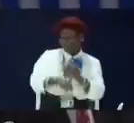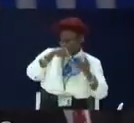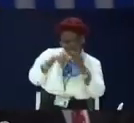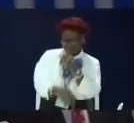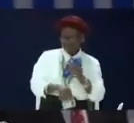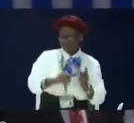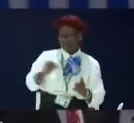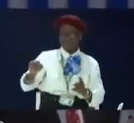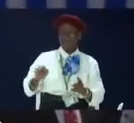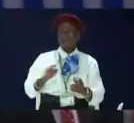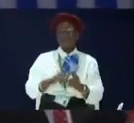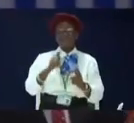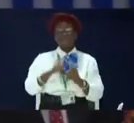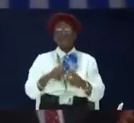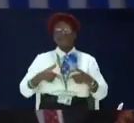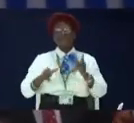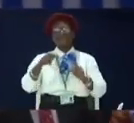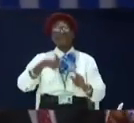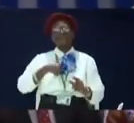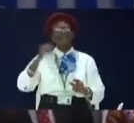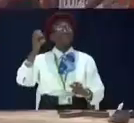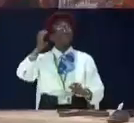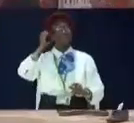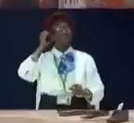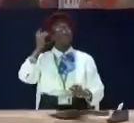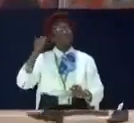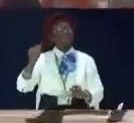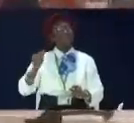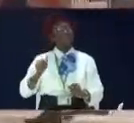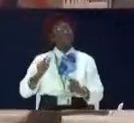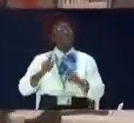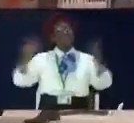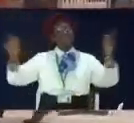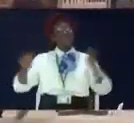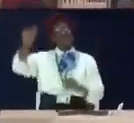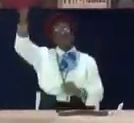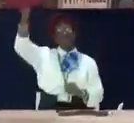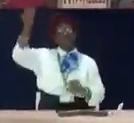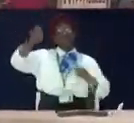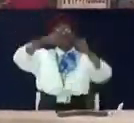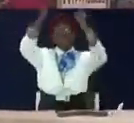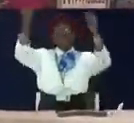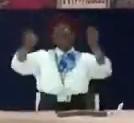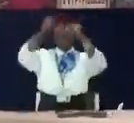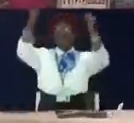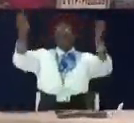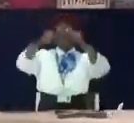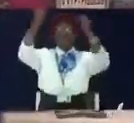the loudest hallelujah you can ever shout. Hallelujah.